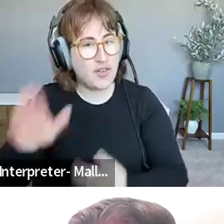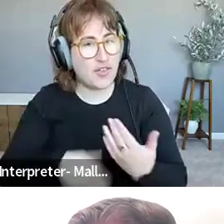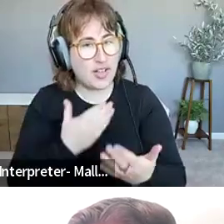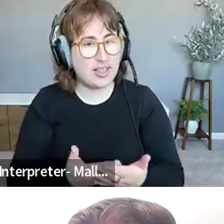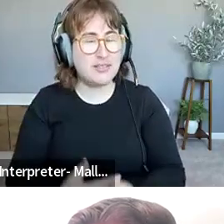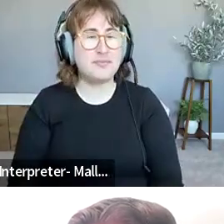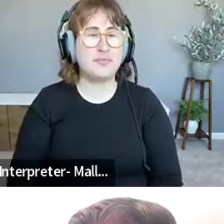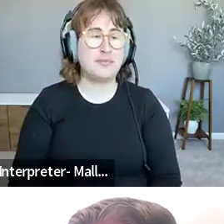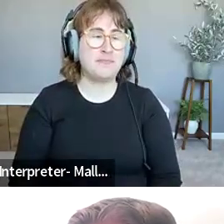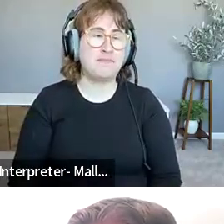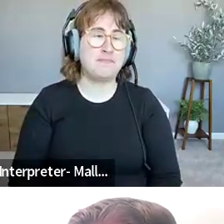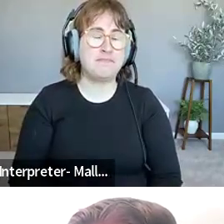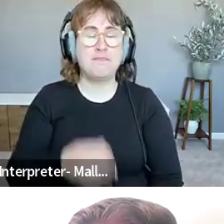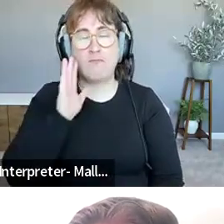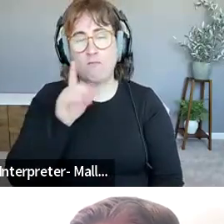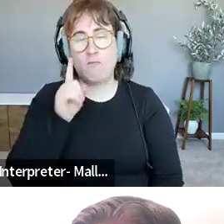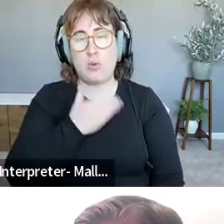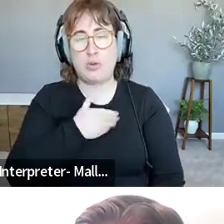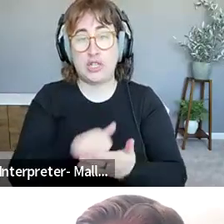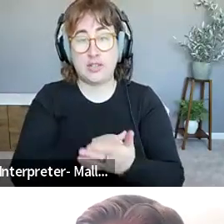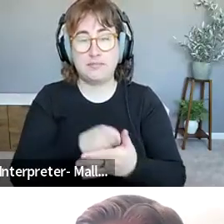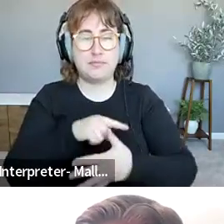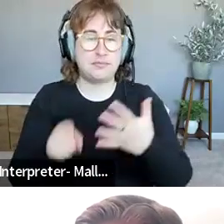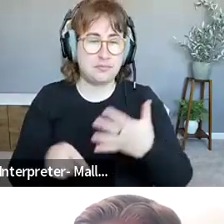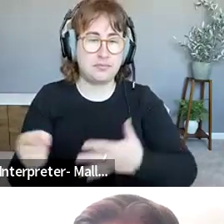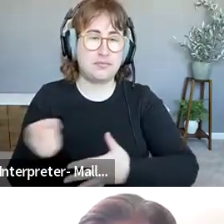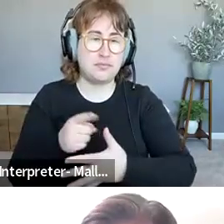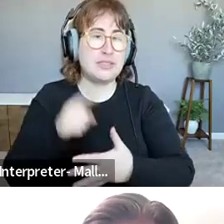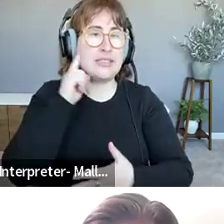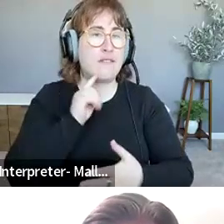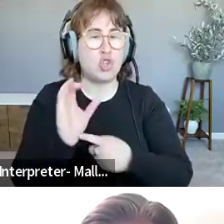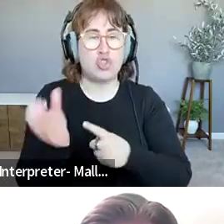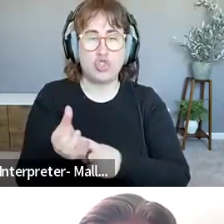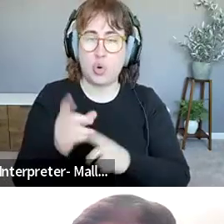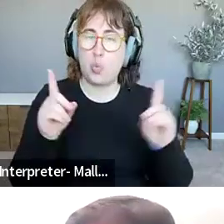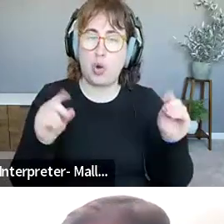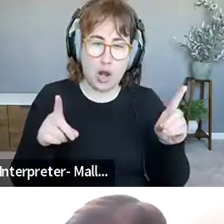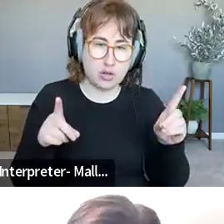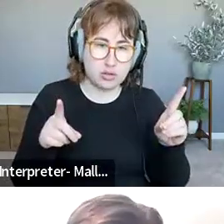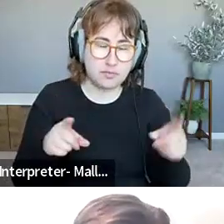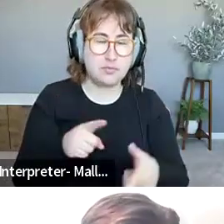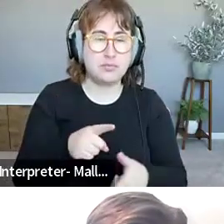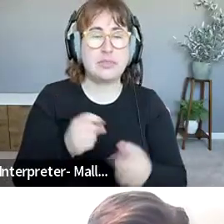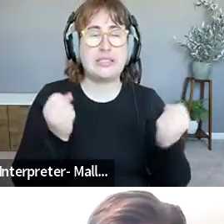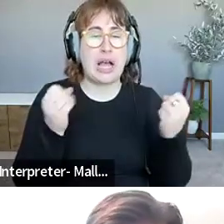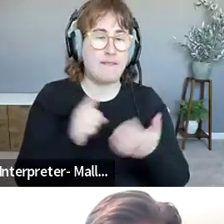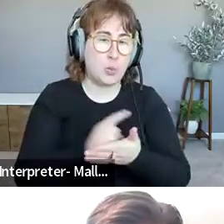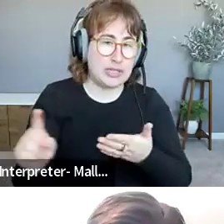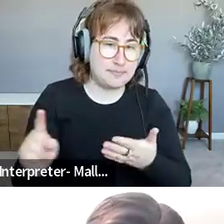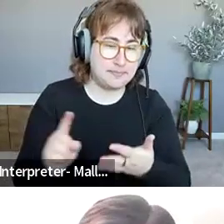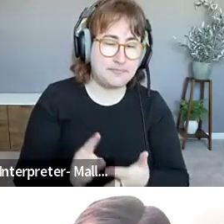folks. For our agenda today, we are going to do our Deaf Culture 101 and Sign of the